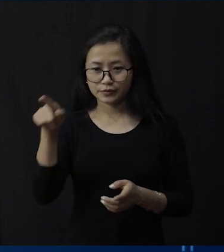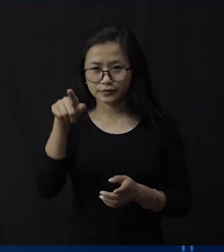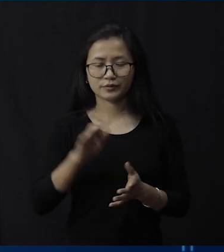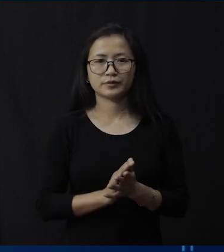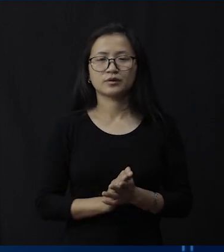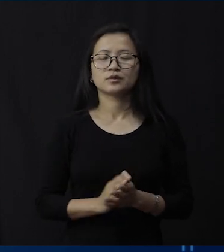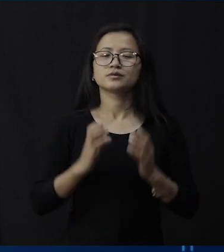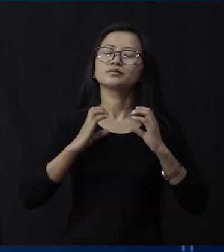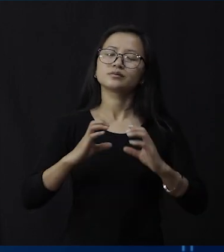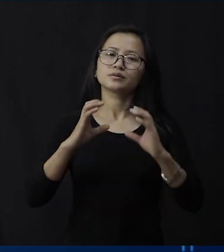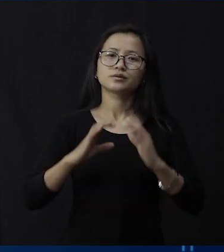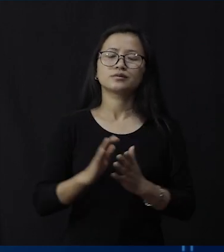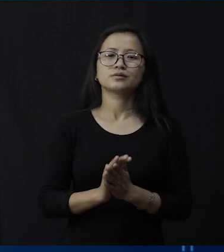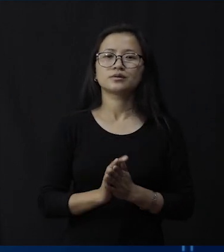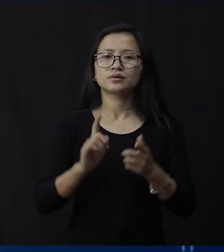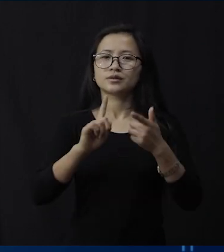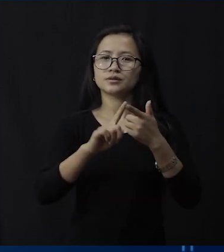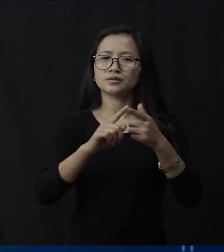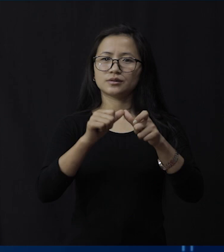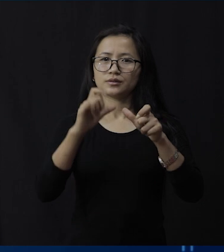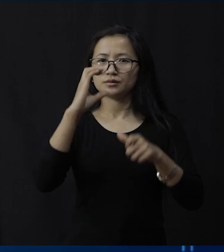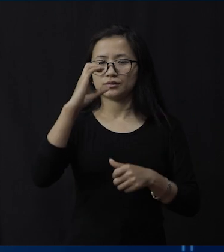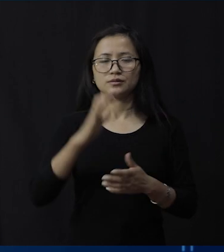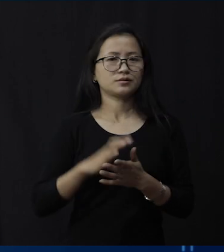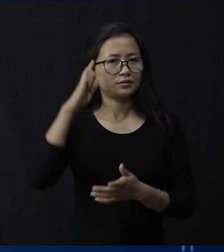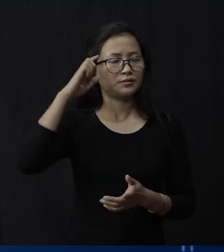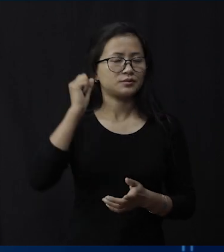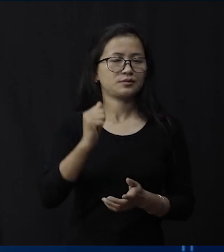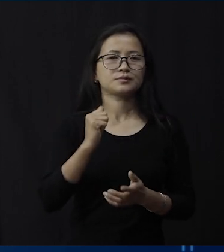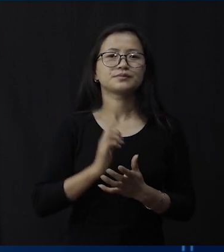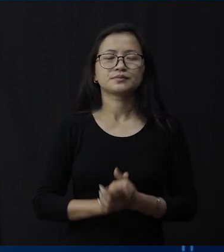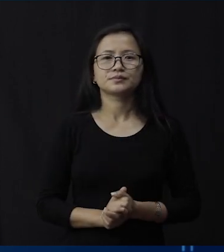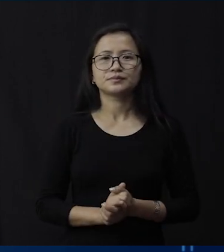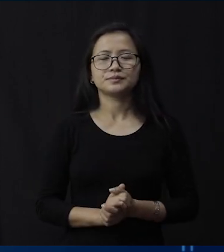are taken care by the EAC. Okay, remember that. All right.